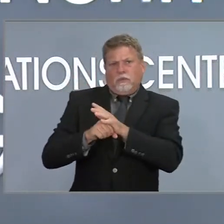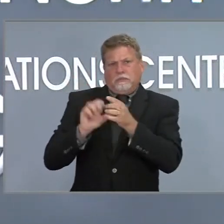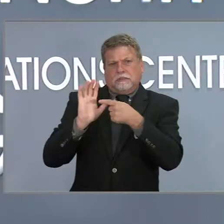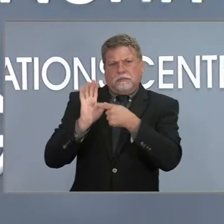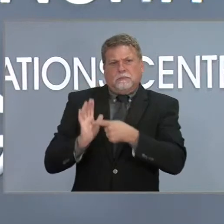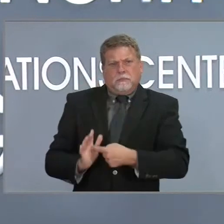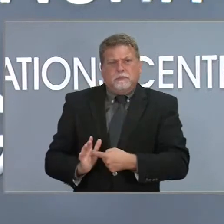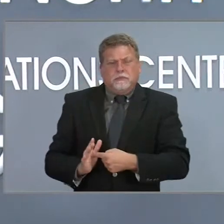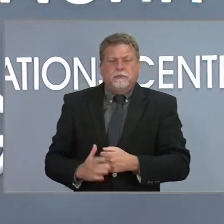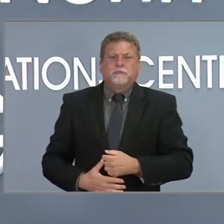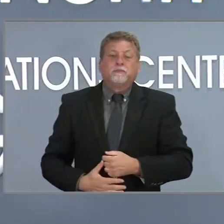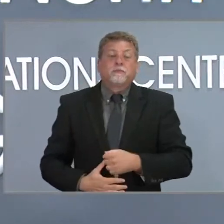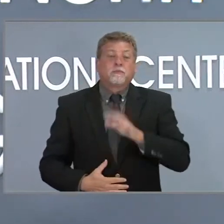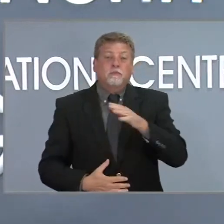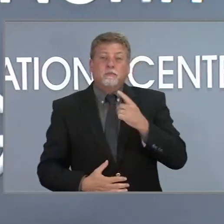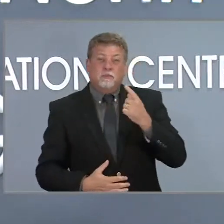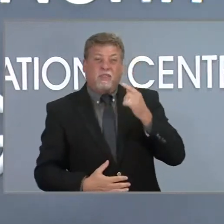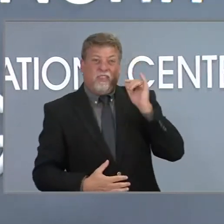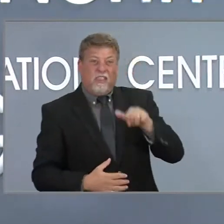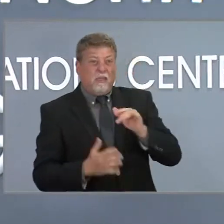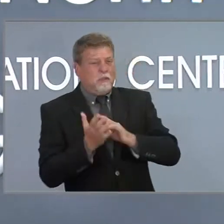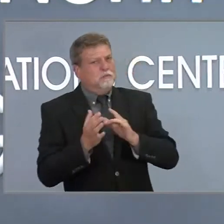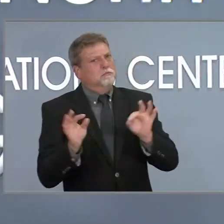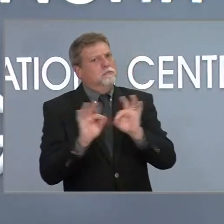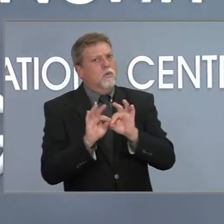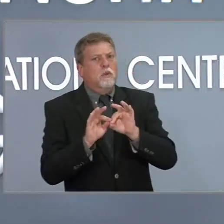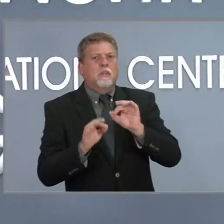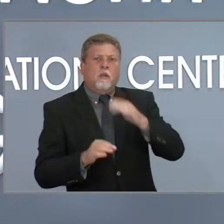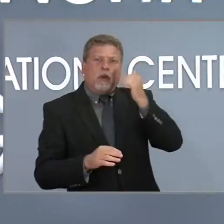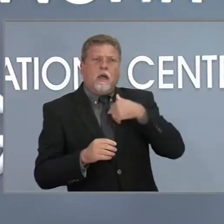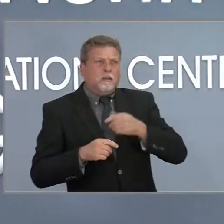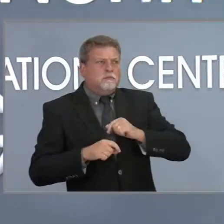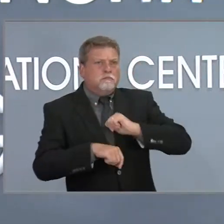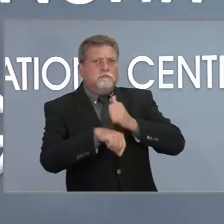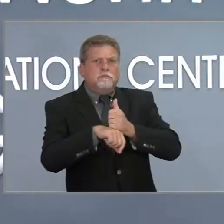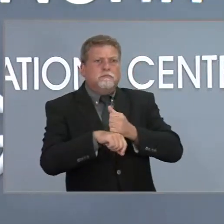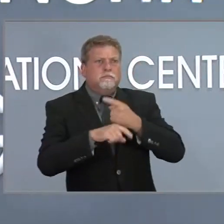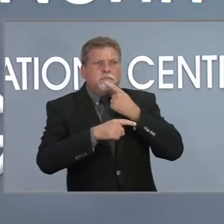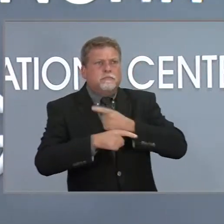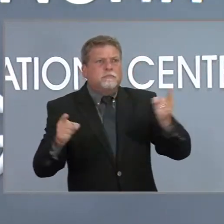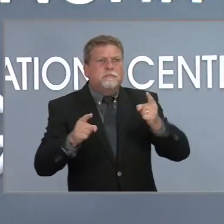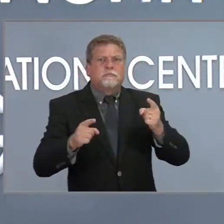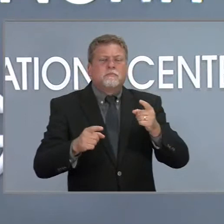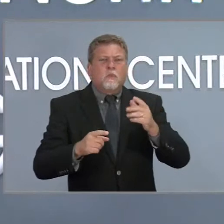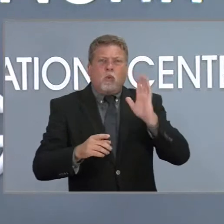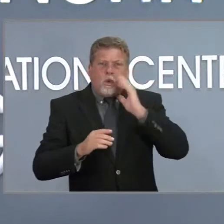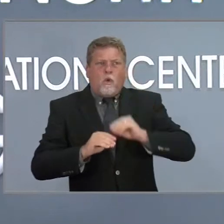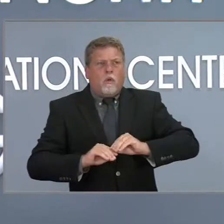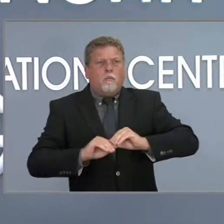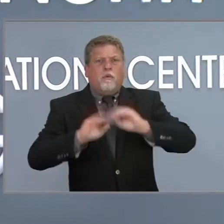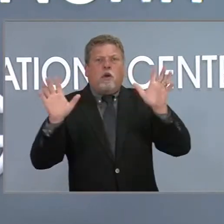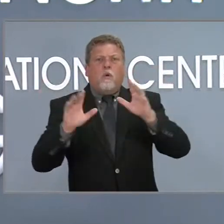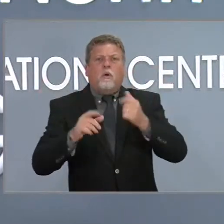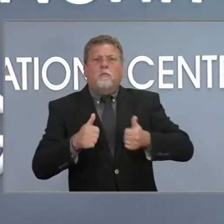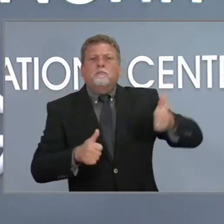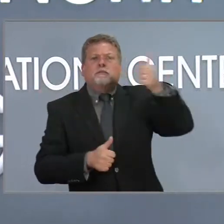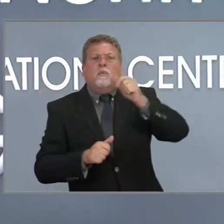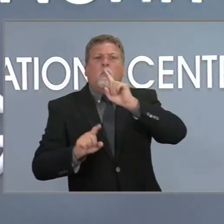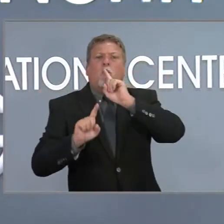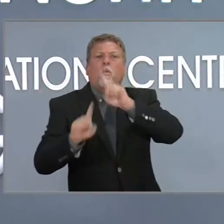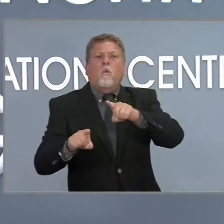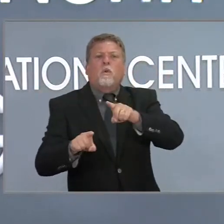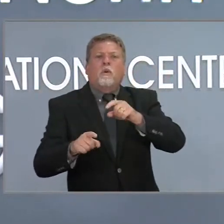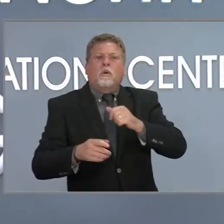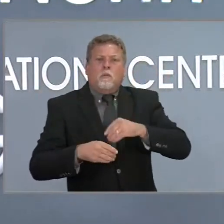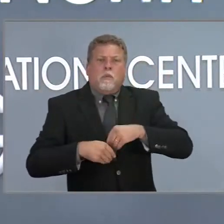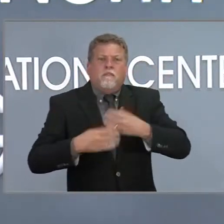by increasing the number of places that you can get it around the state. North Carolina is also working with FEMA to set up several sites